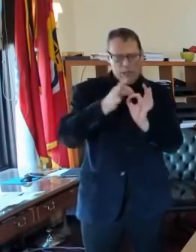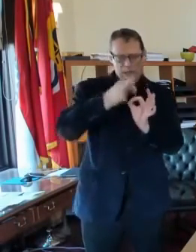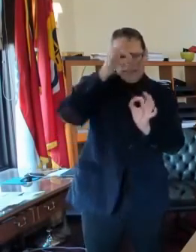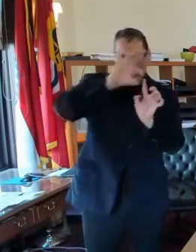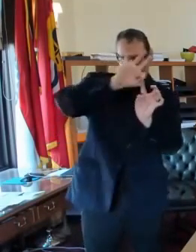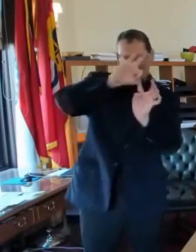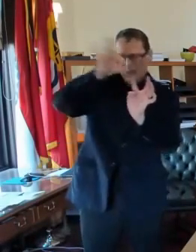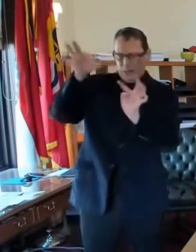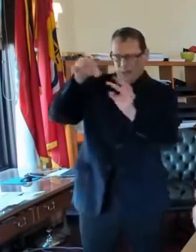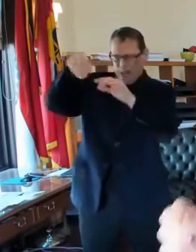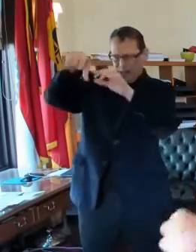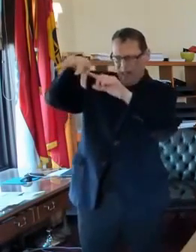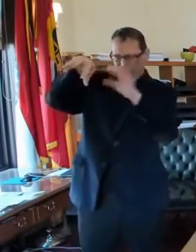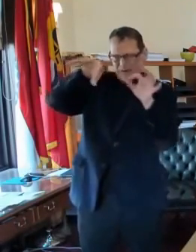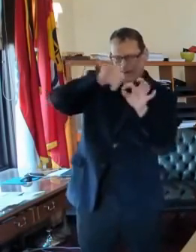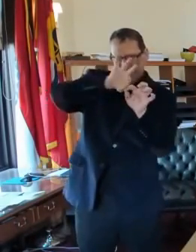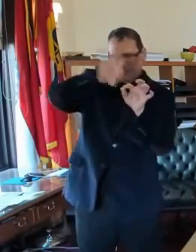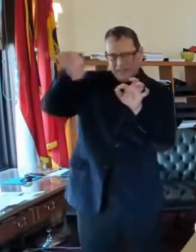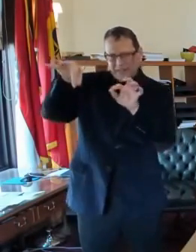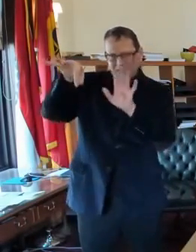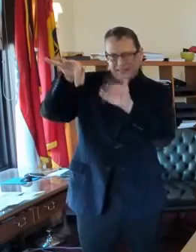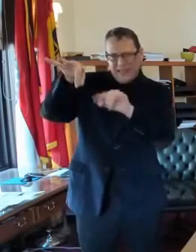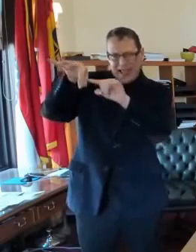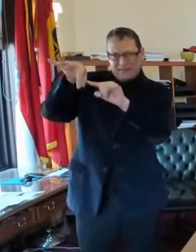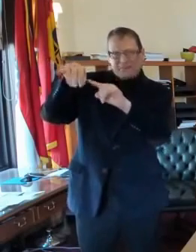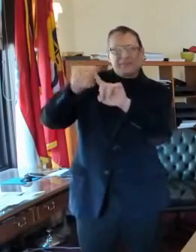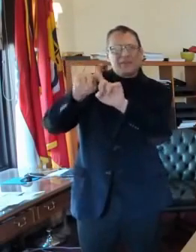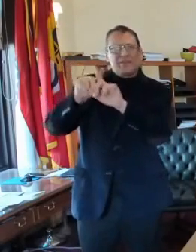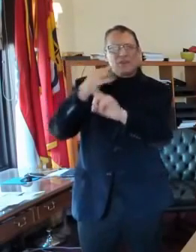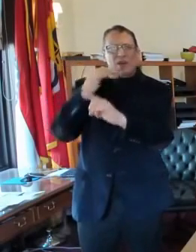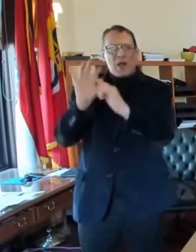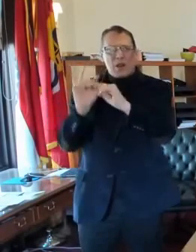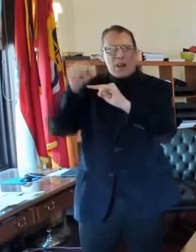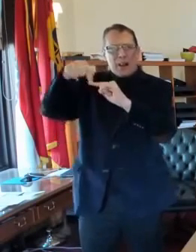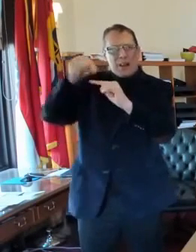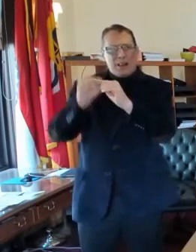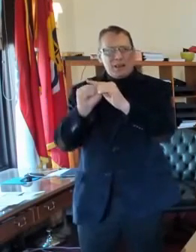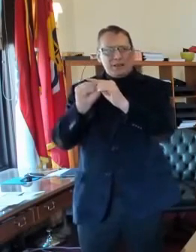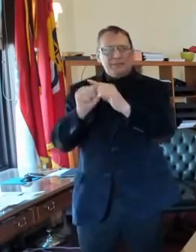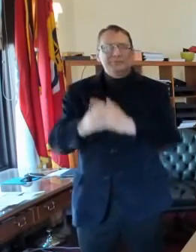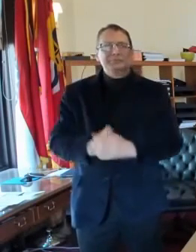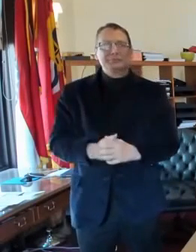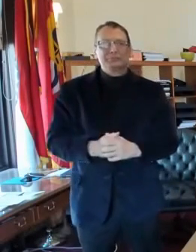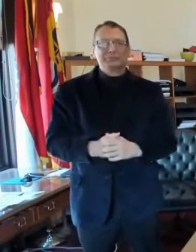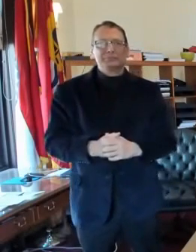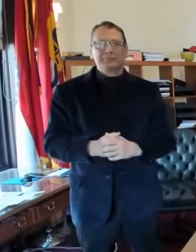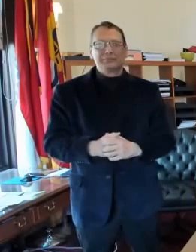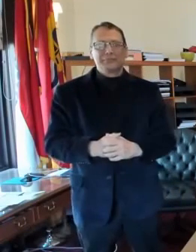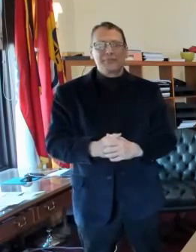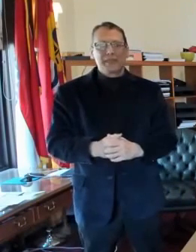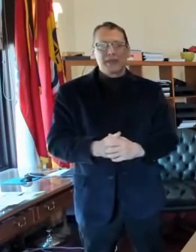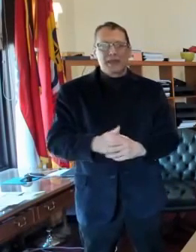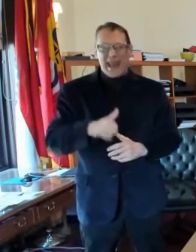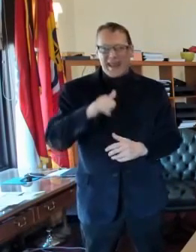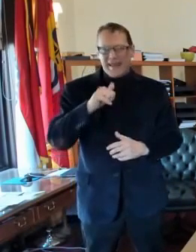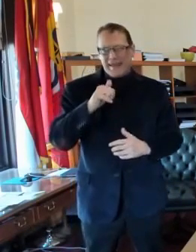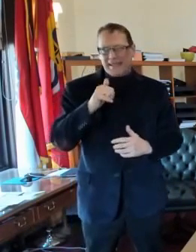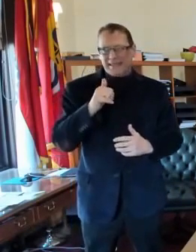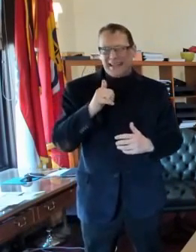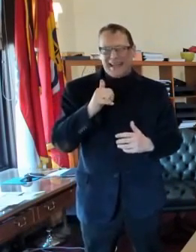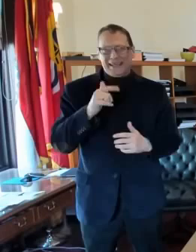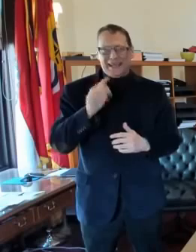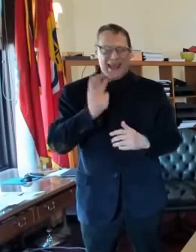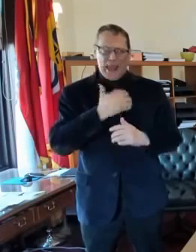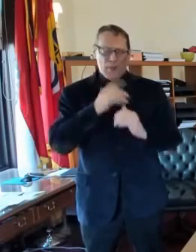light that's able to be turned different colors, and those were turned amber as well. I don't think it came through as well in